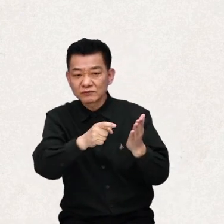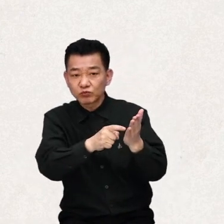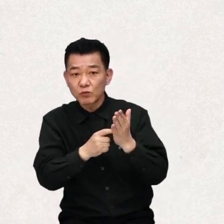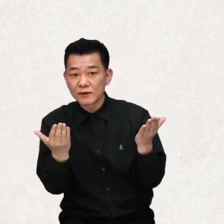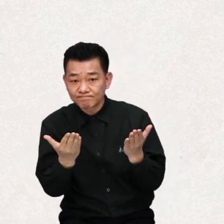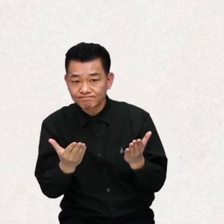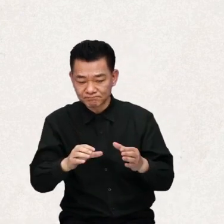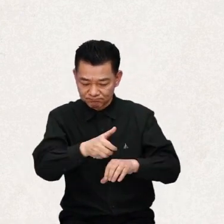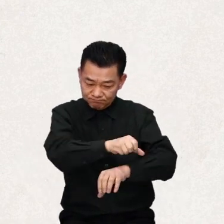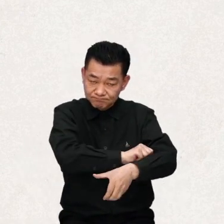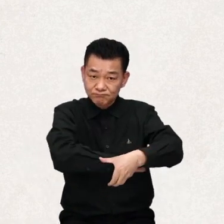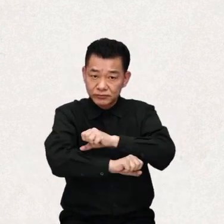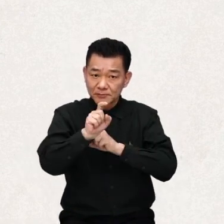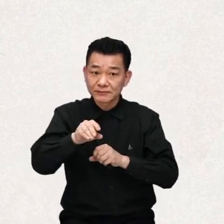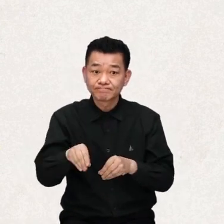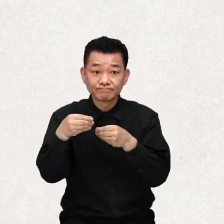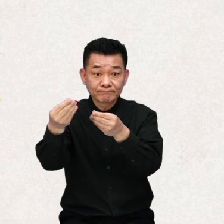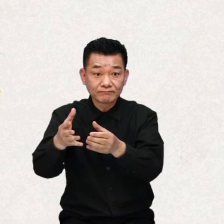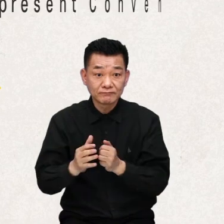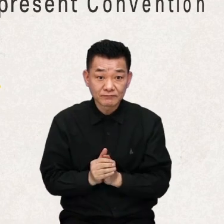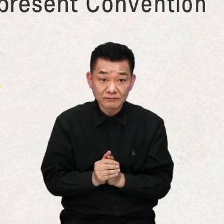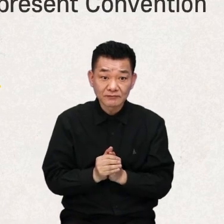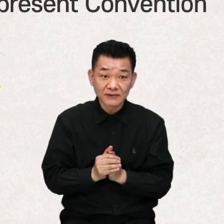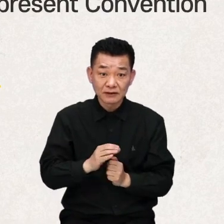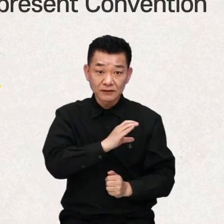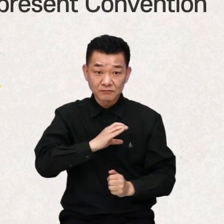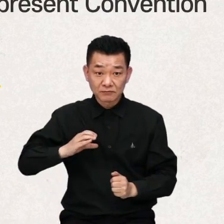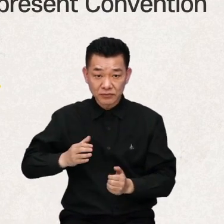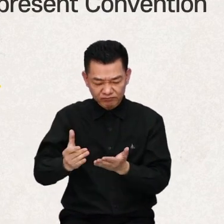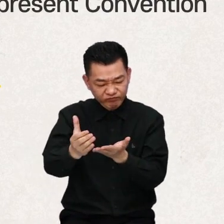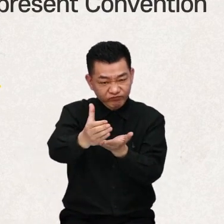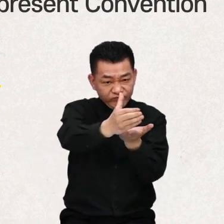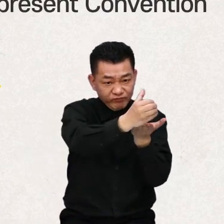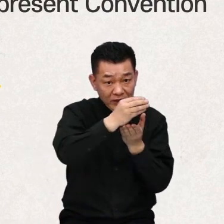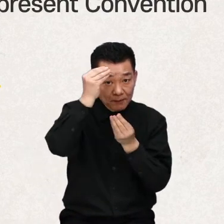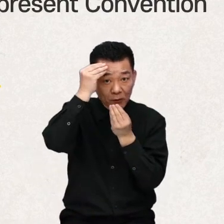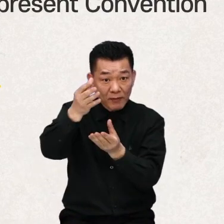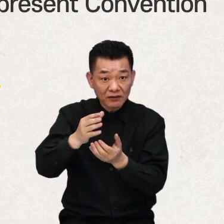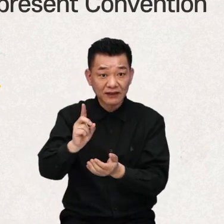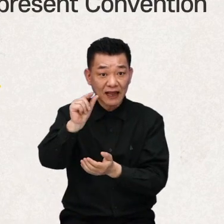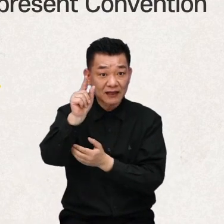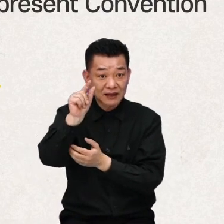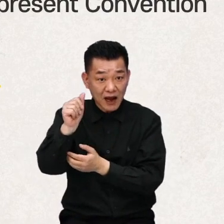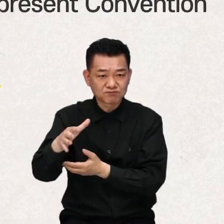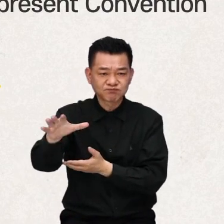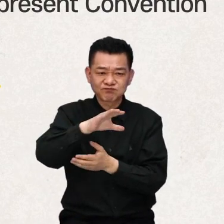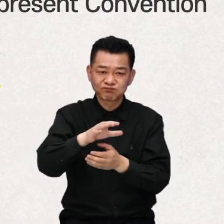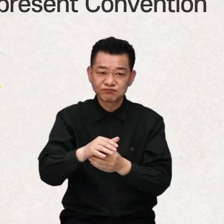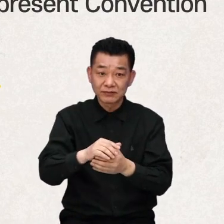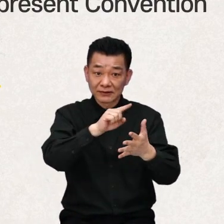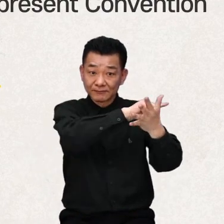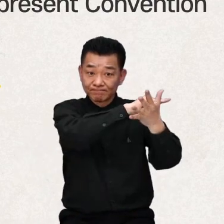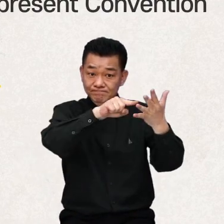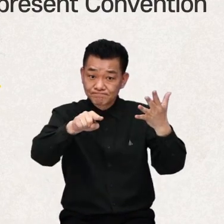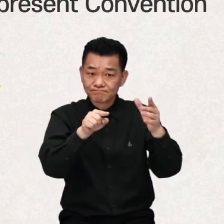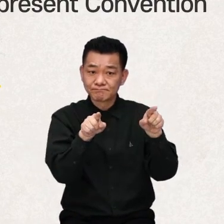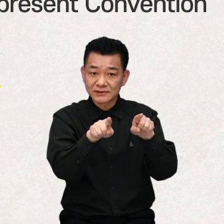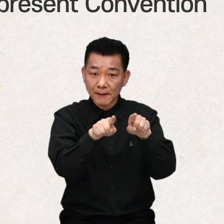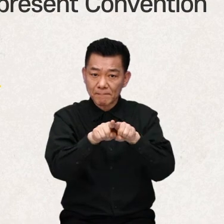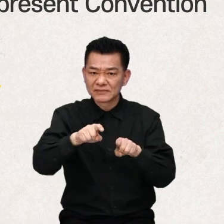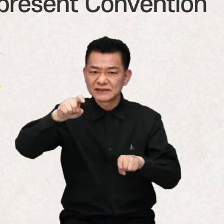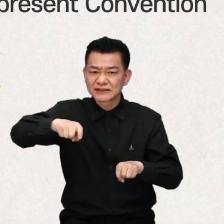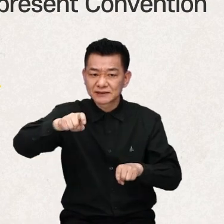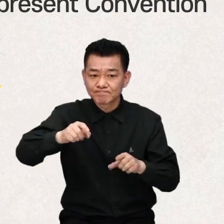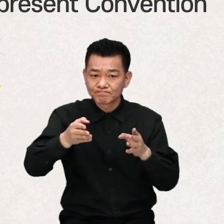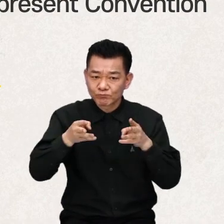other requests by the Committee, and the Committee shall give due consideration to ways and means for the implementation of